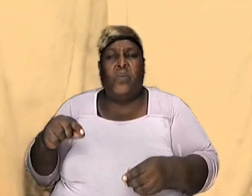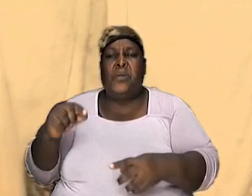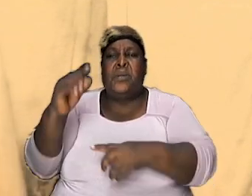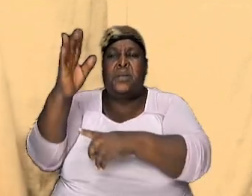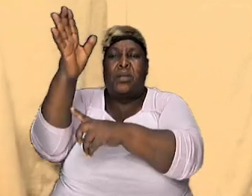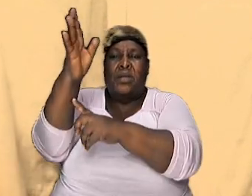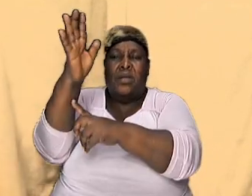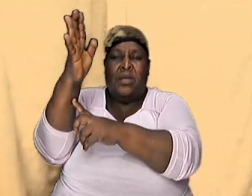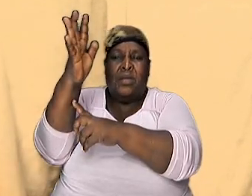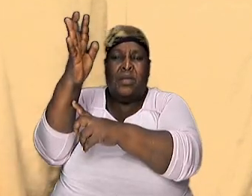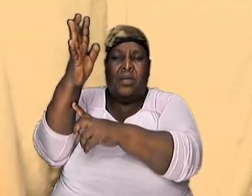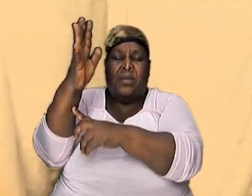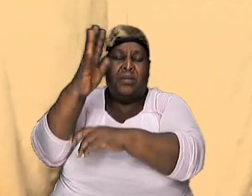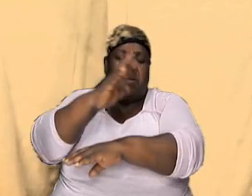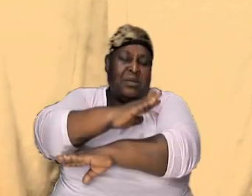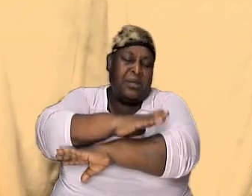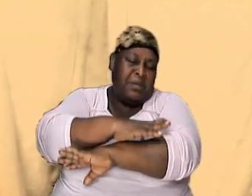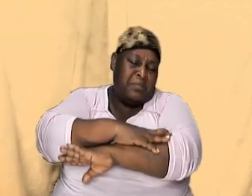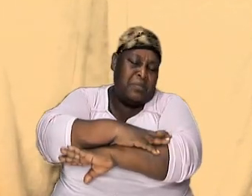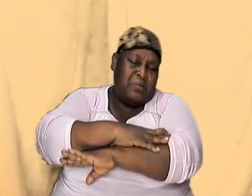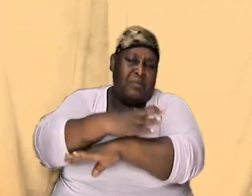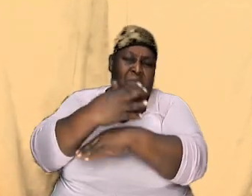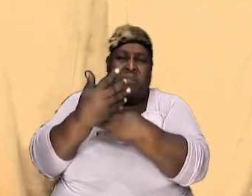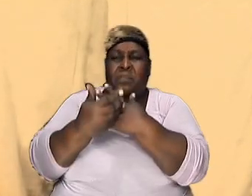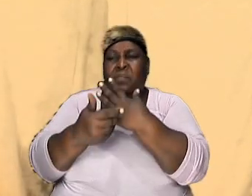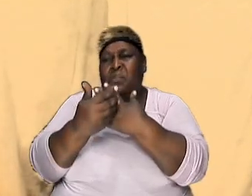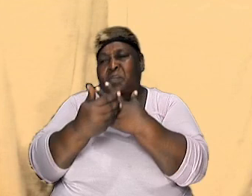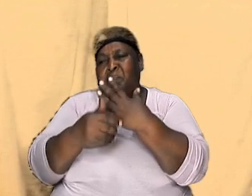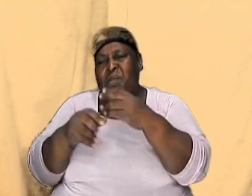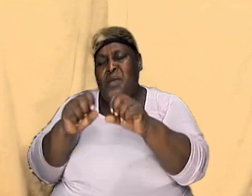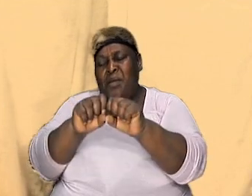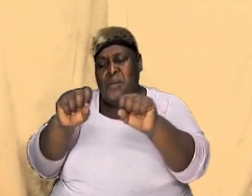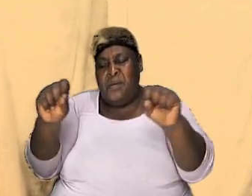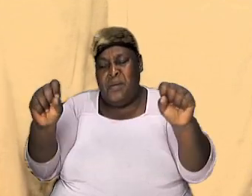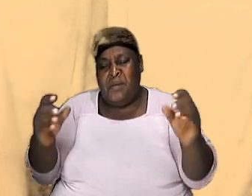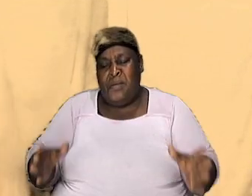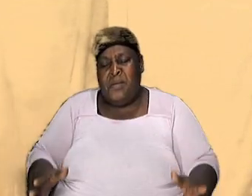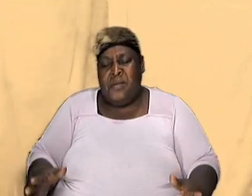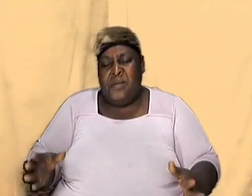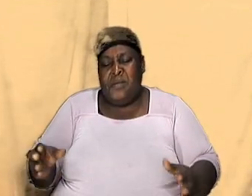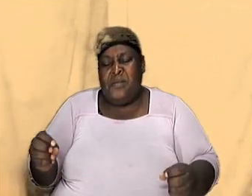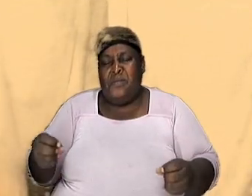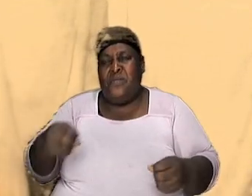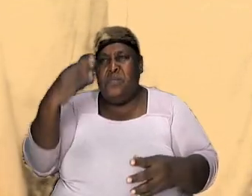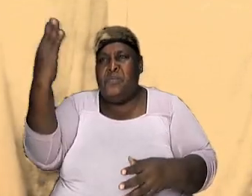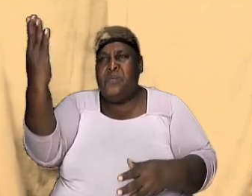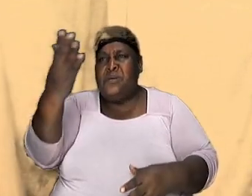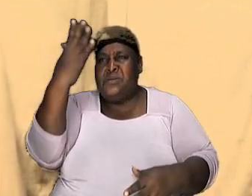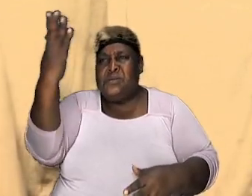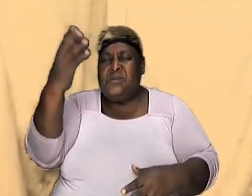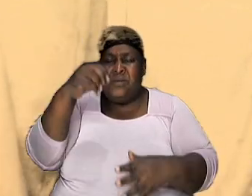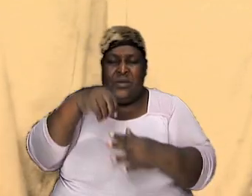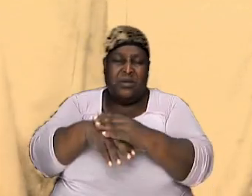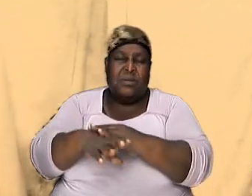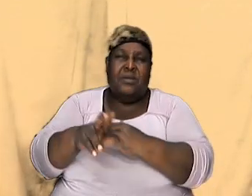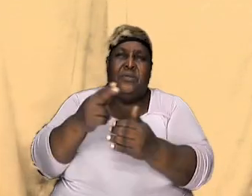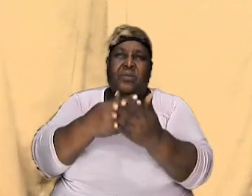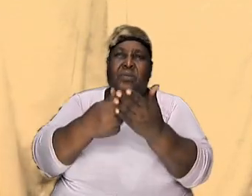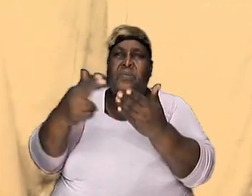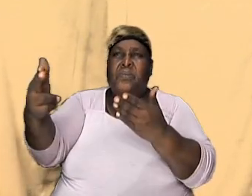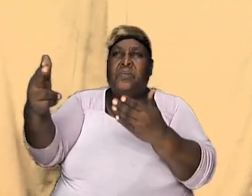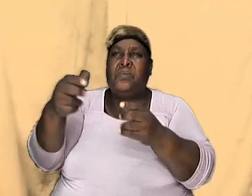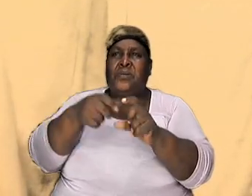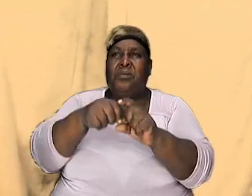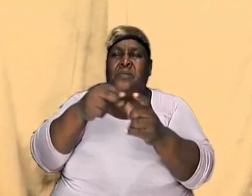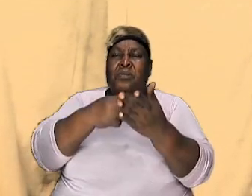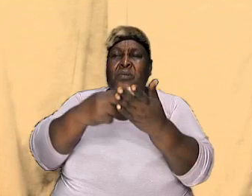the altar of incense, amen, and then we move into the holy of holies, into the presence of Almighty God. And what